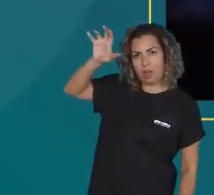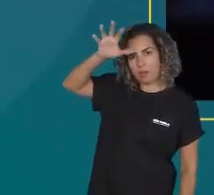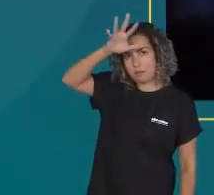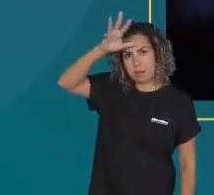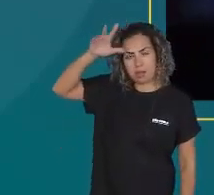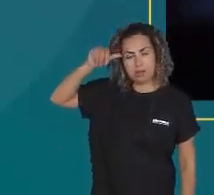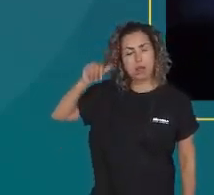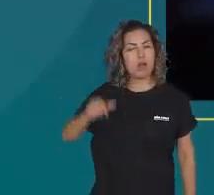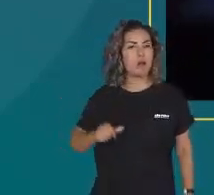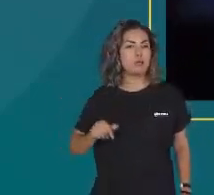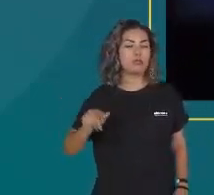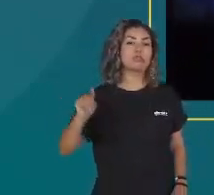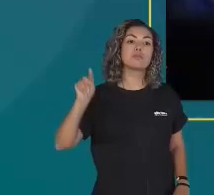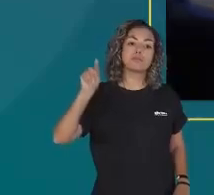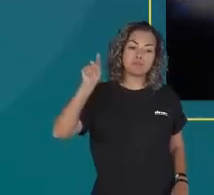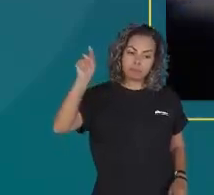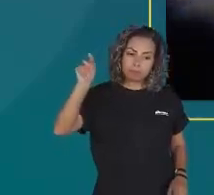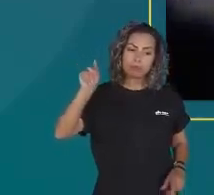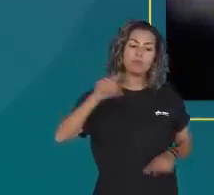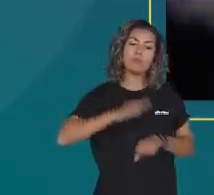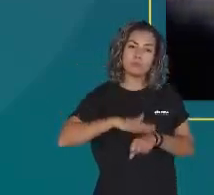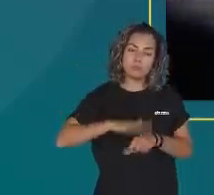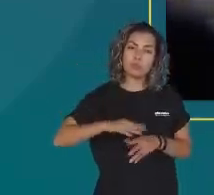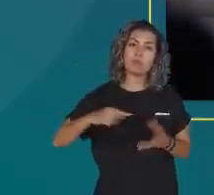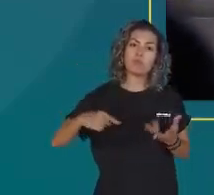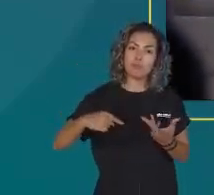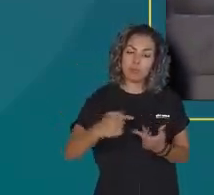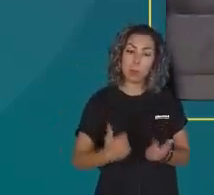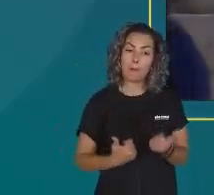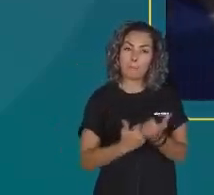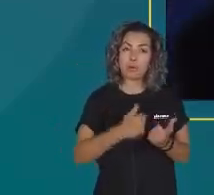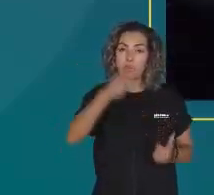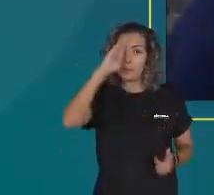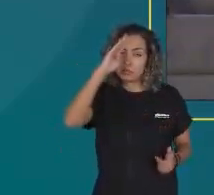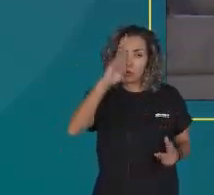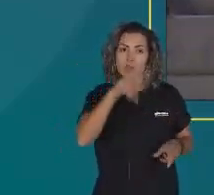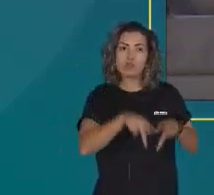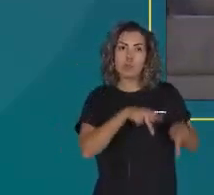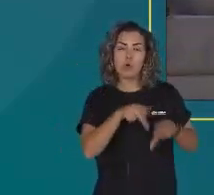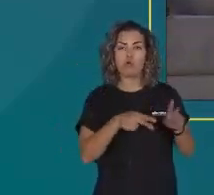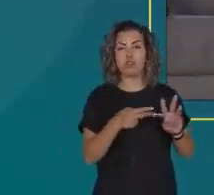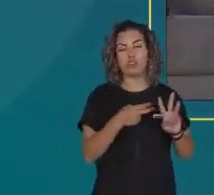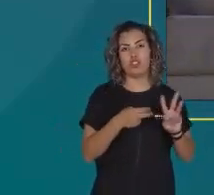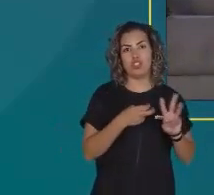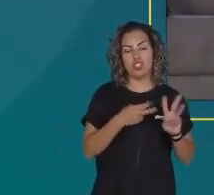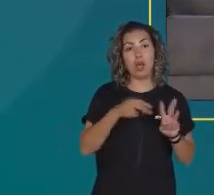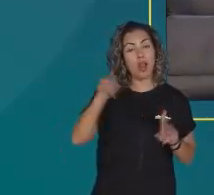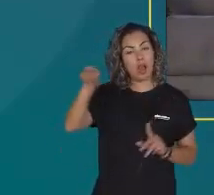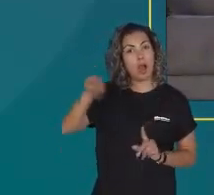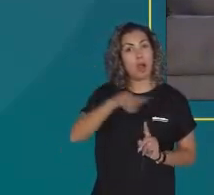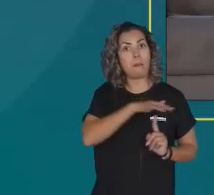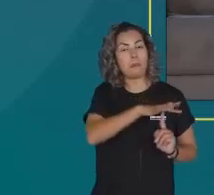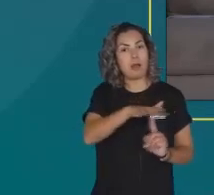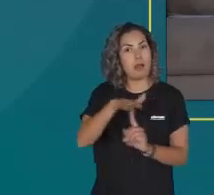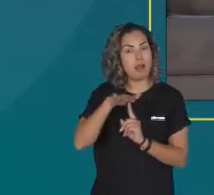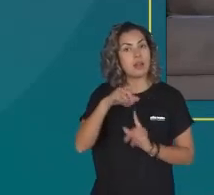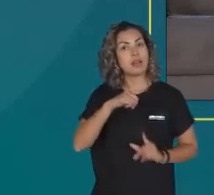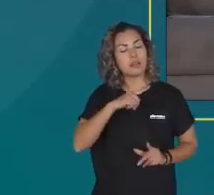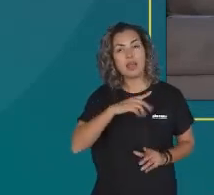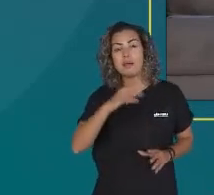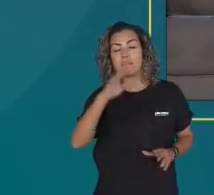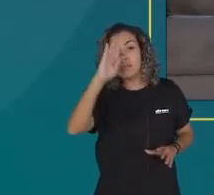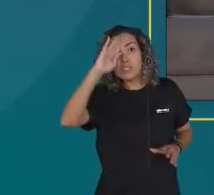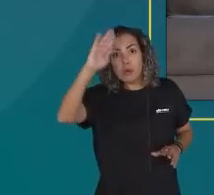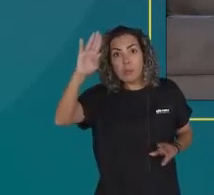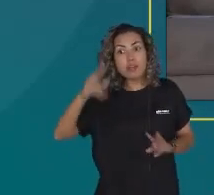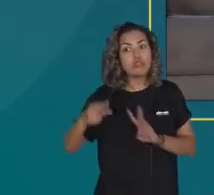the needs of indigenous people. So it's a park where people from indigenous communities live, and